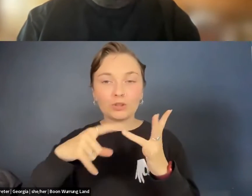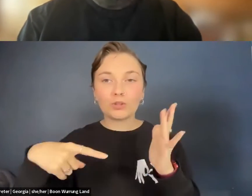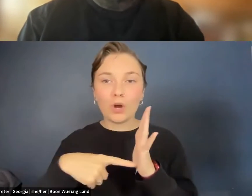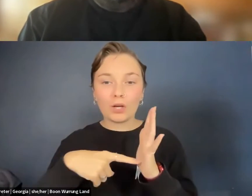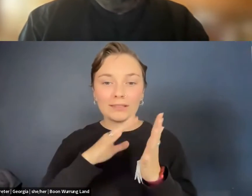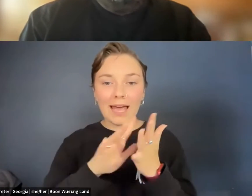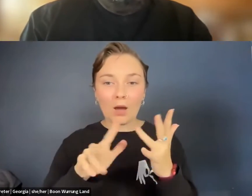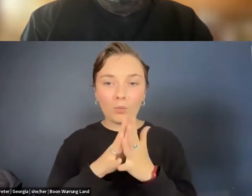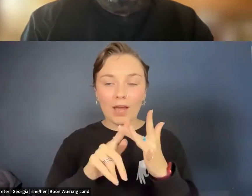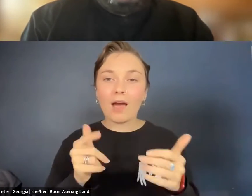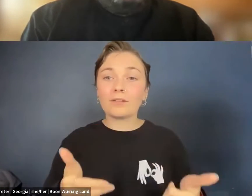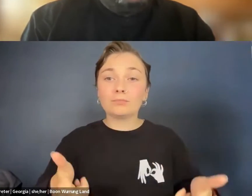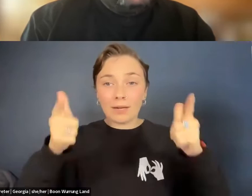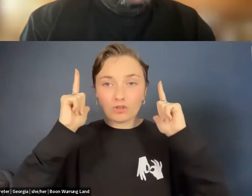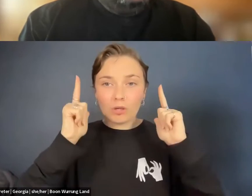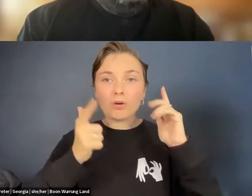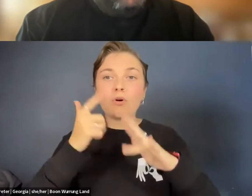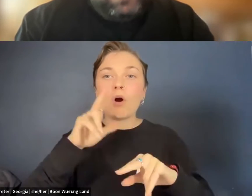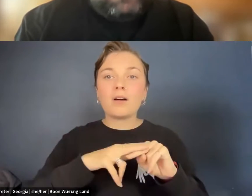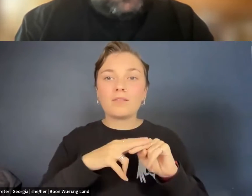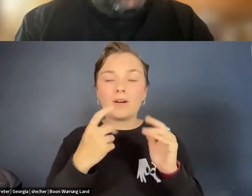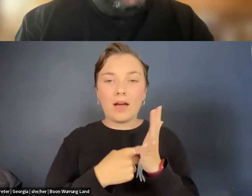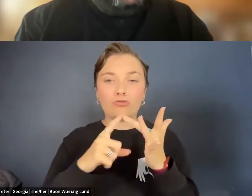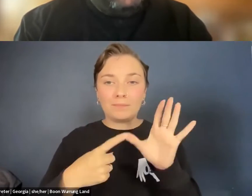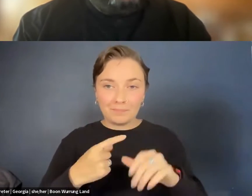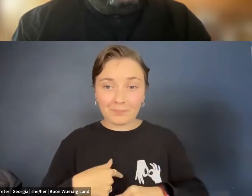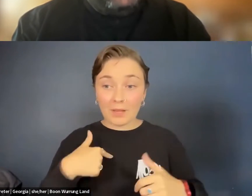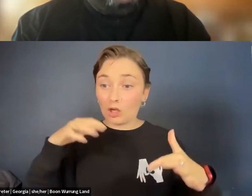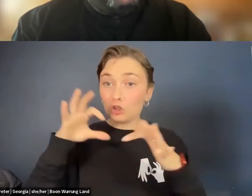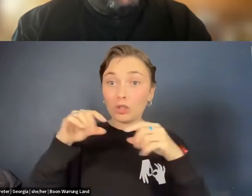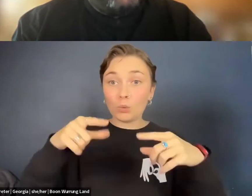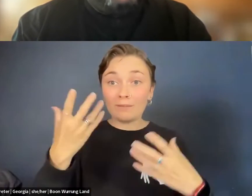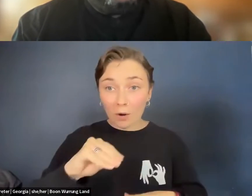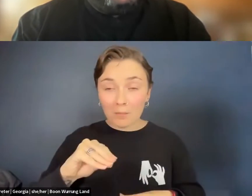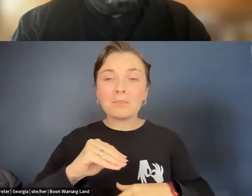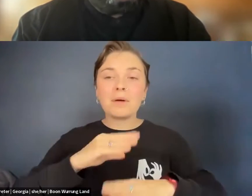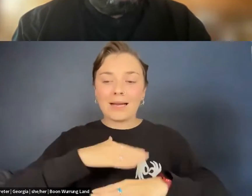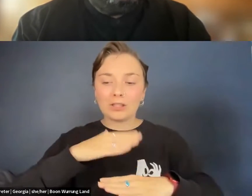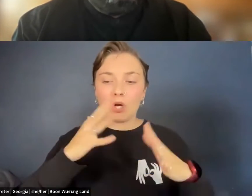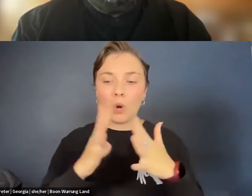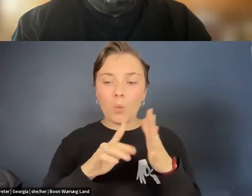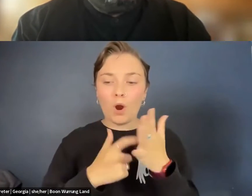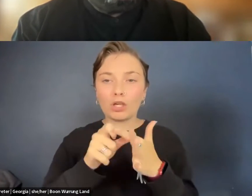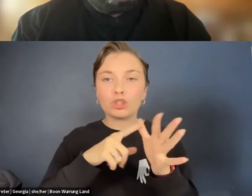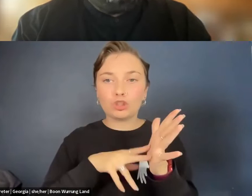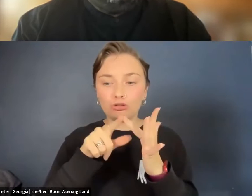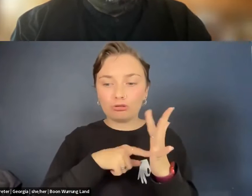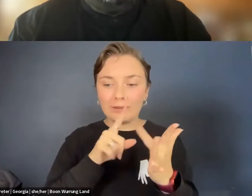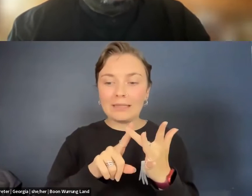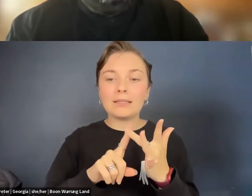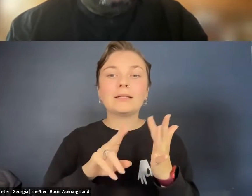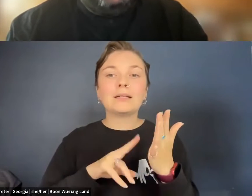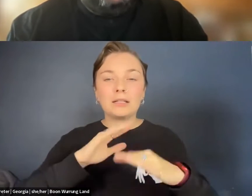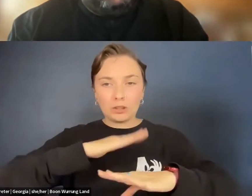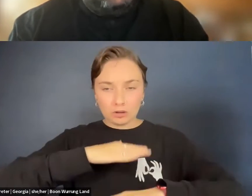and I am the General Manager of RAA. I'm joining you today from the lands of the Wiradjuri Nation, from Uranquinty, a